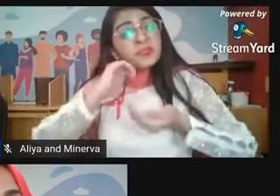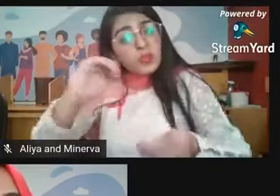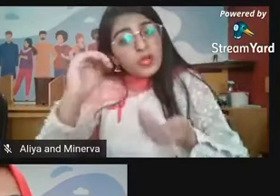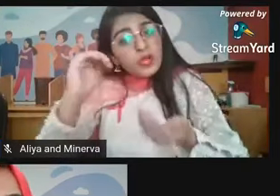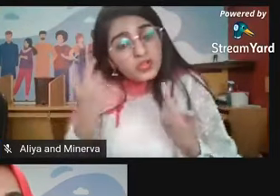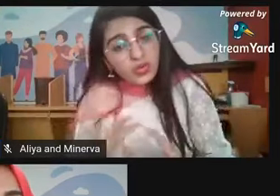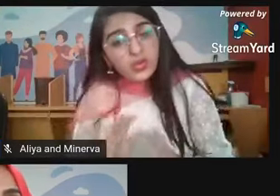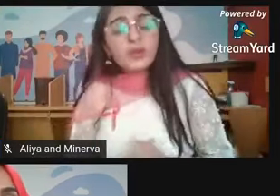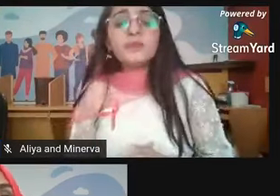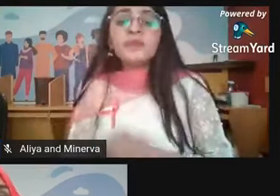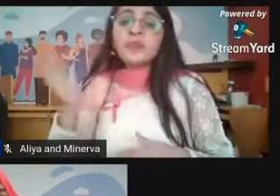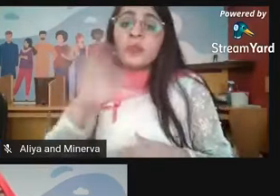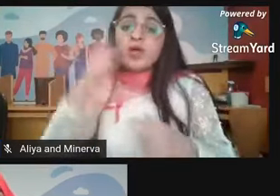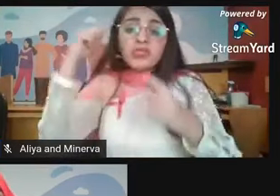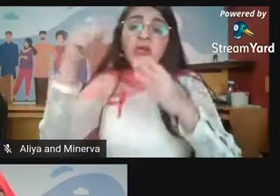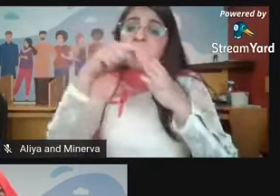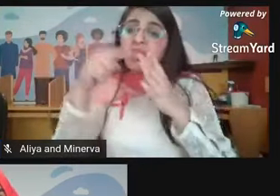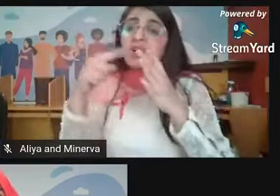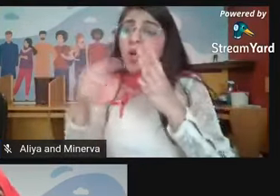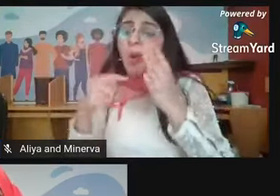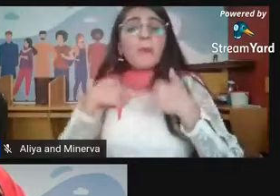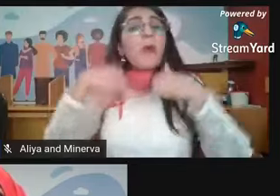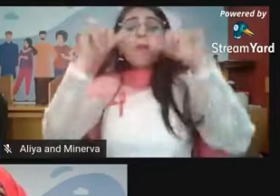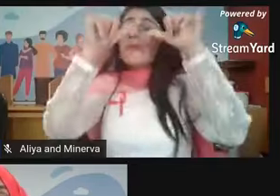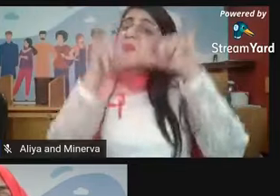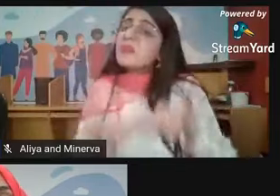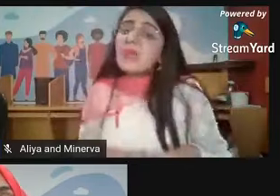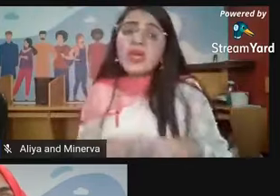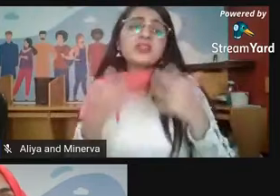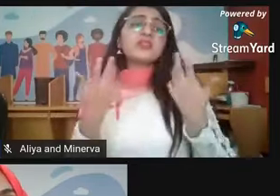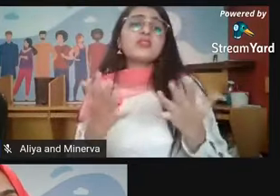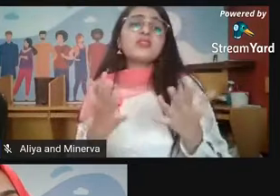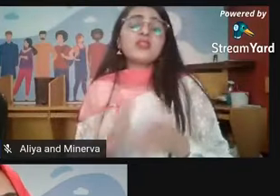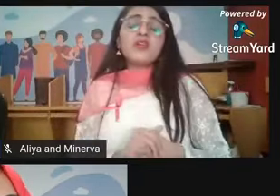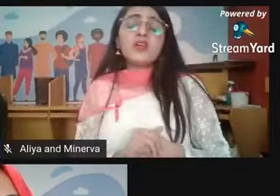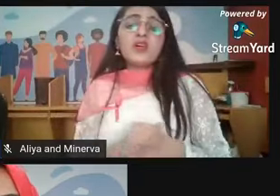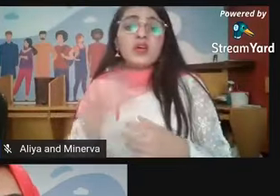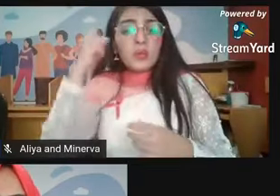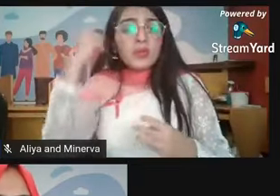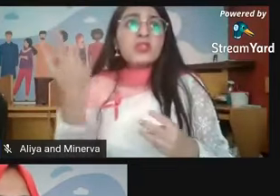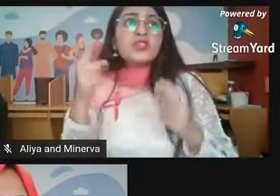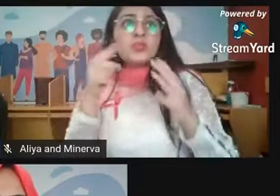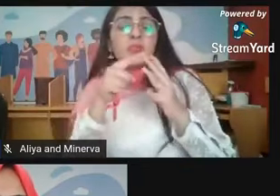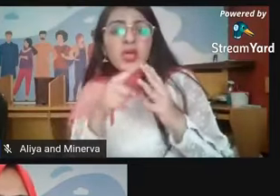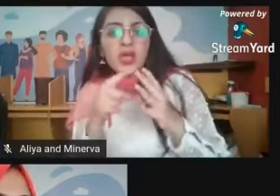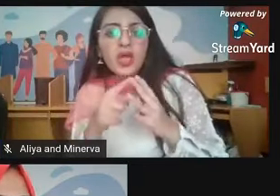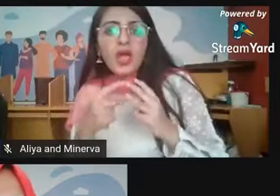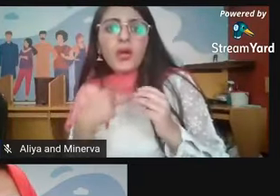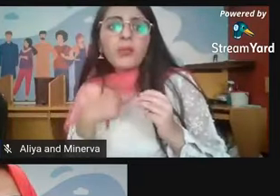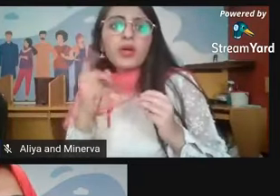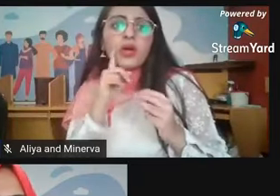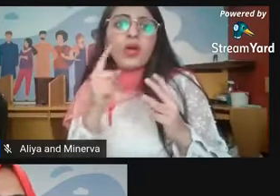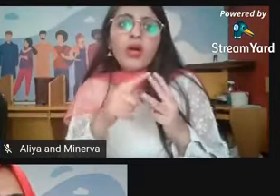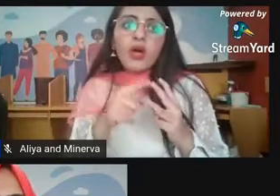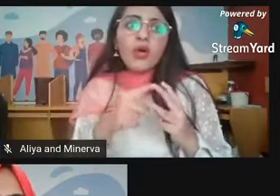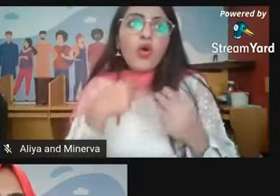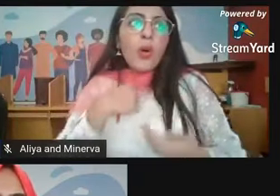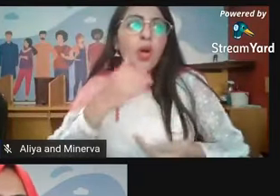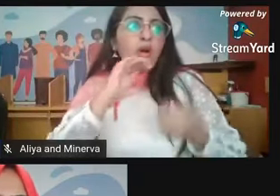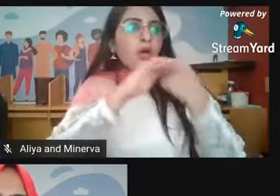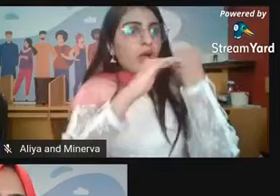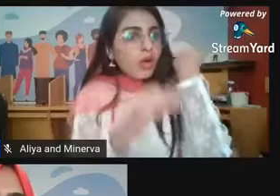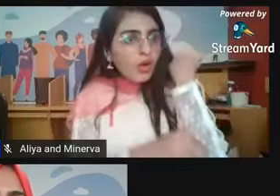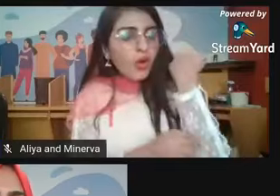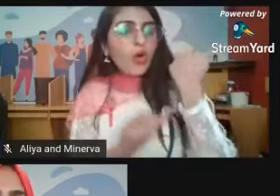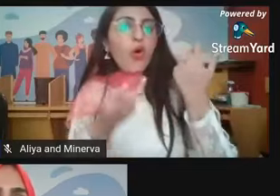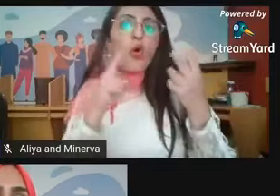a baby aur itni sari cheeze hoti hain hum plan hi nahi karte when we are in the middle of you know jab aapki delivery hone wali hoti hai to aap